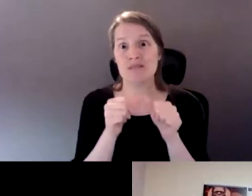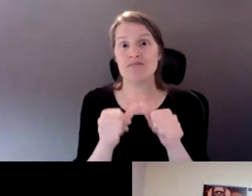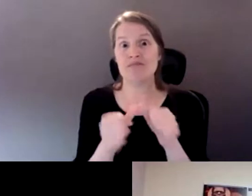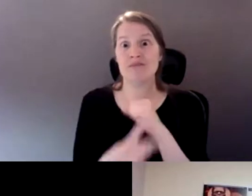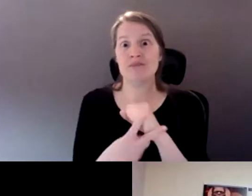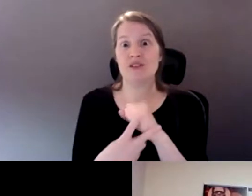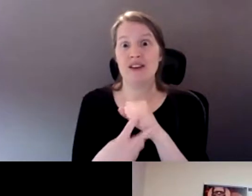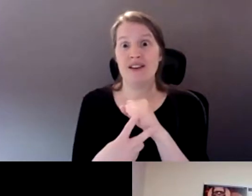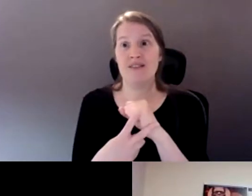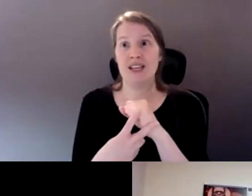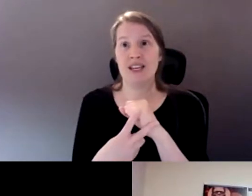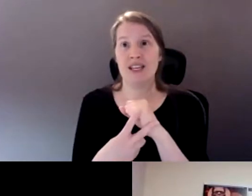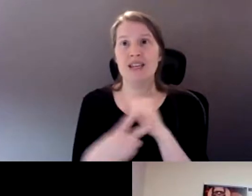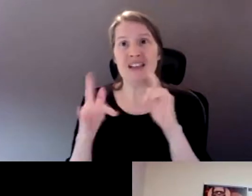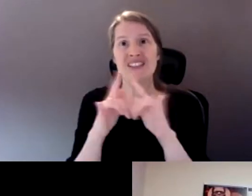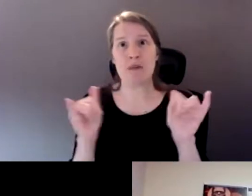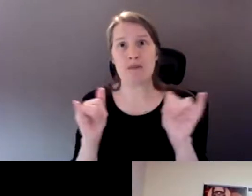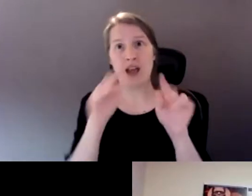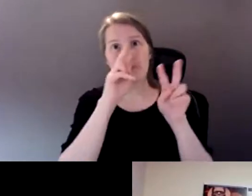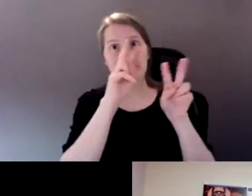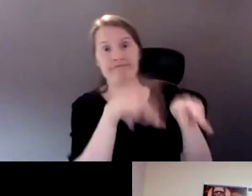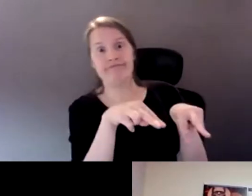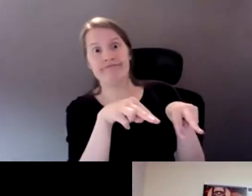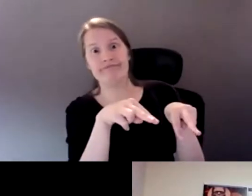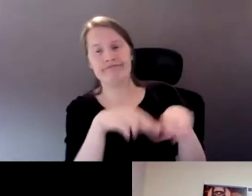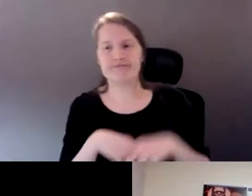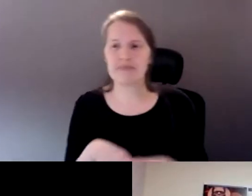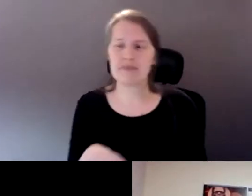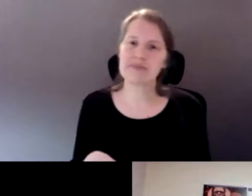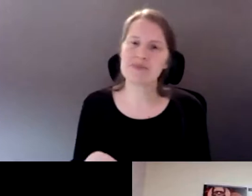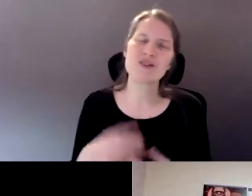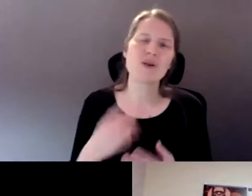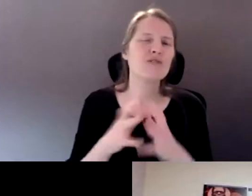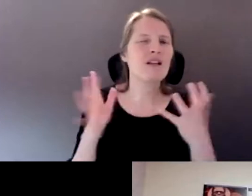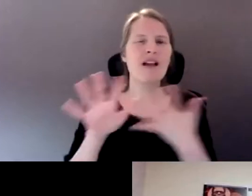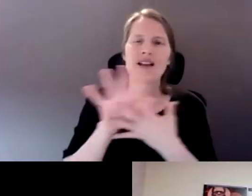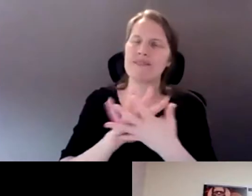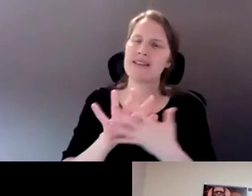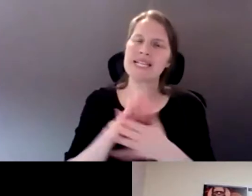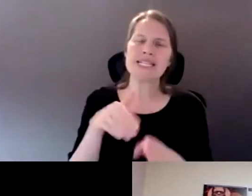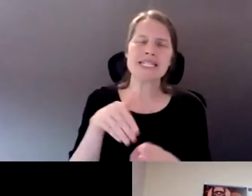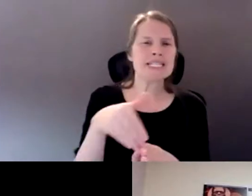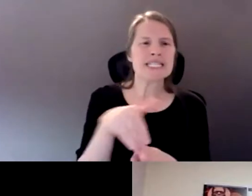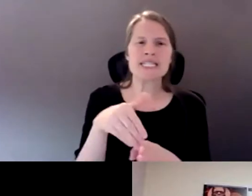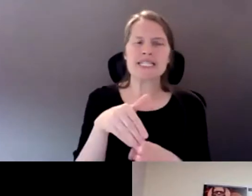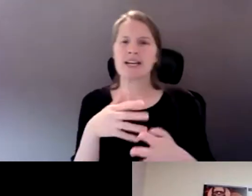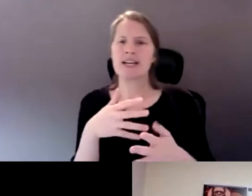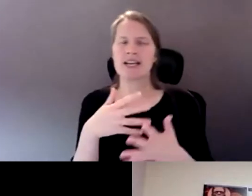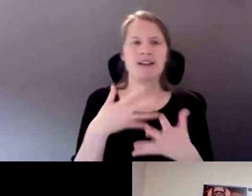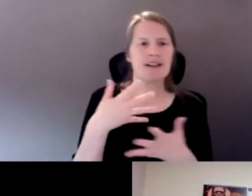their degradation. So we are always talking about ambivalence. We're always talking about